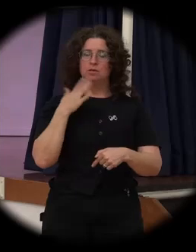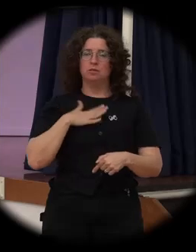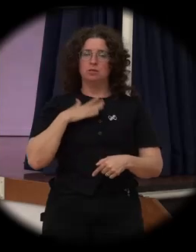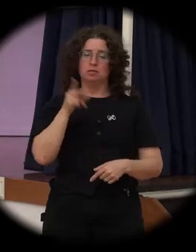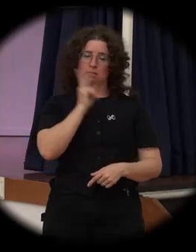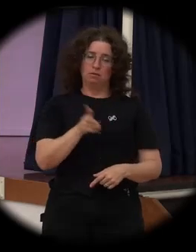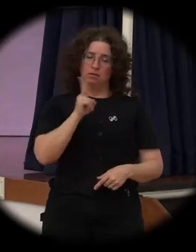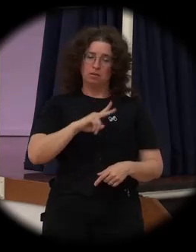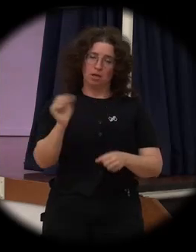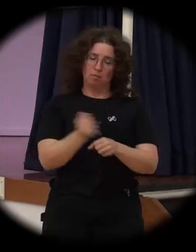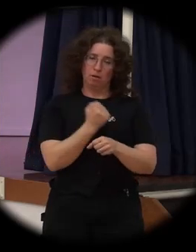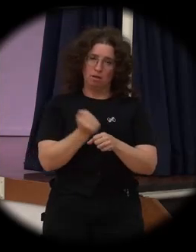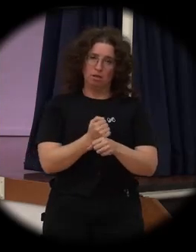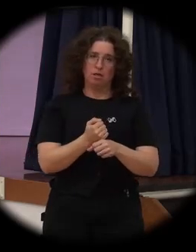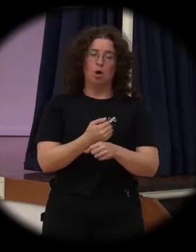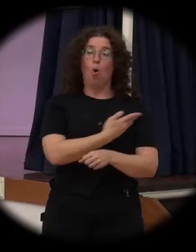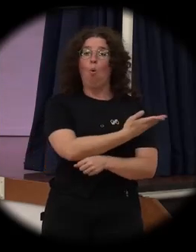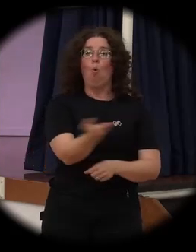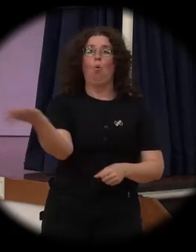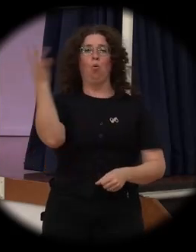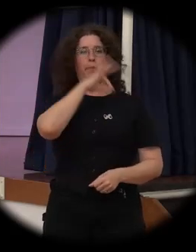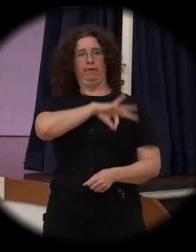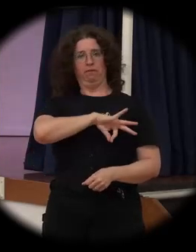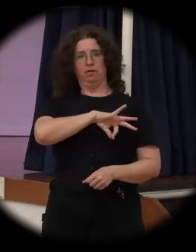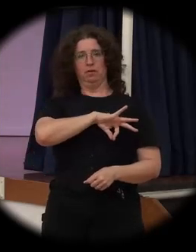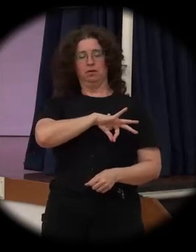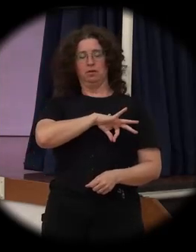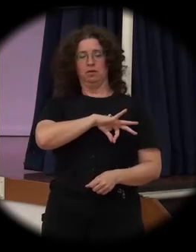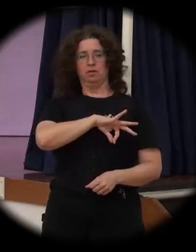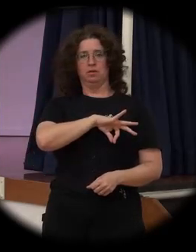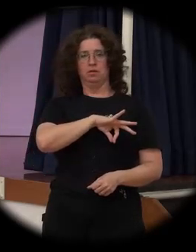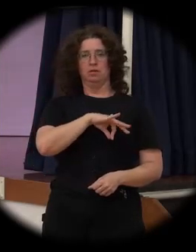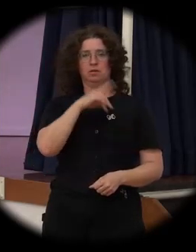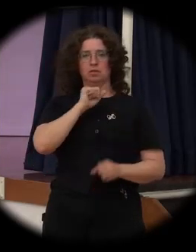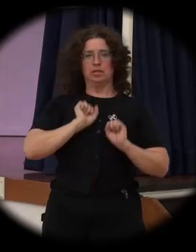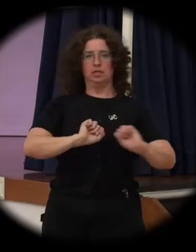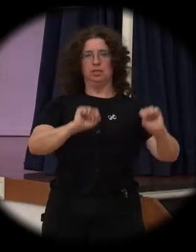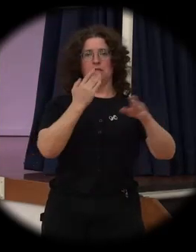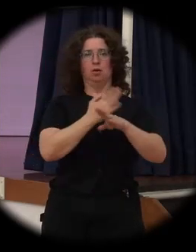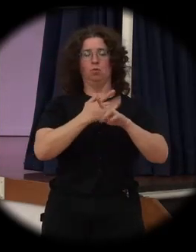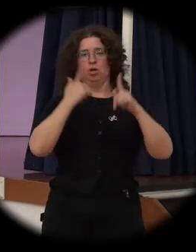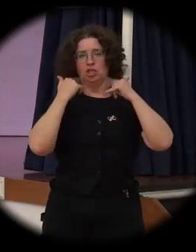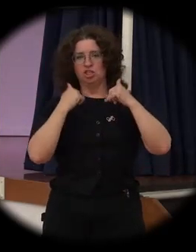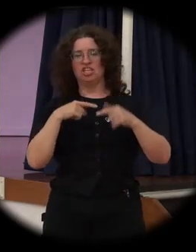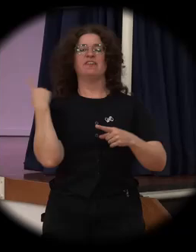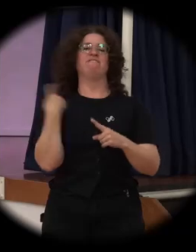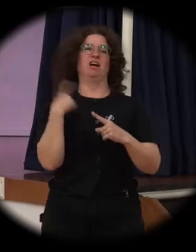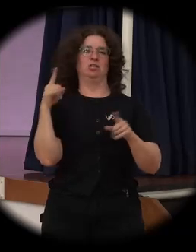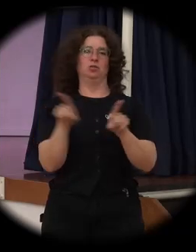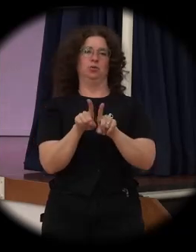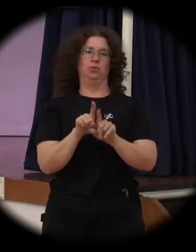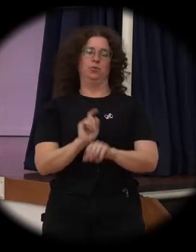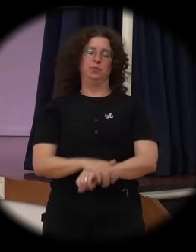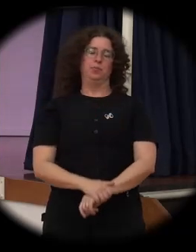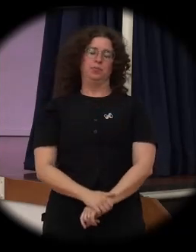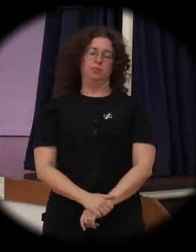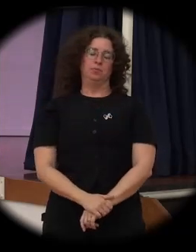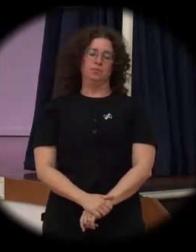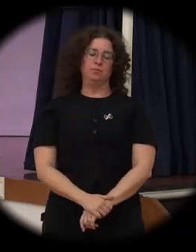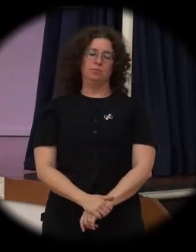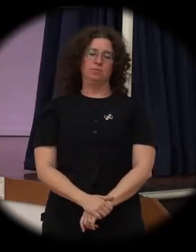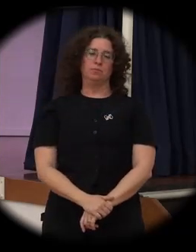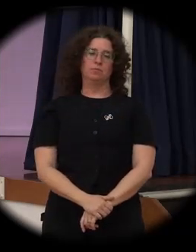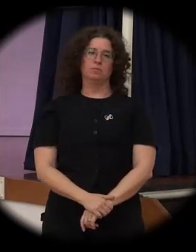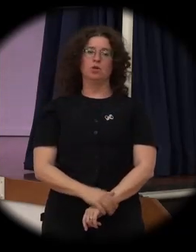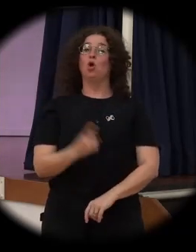make the builds, it benefits everyone on the team from being able to do all of their work and test their changes faster as well. So yeah,